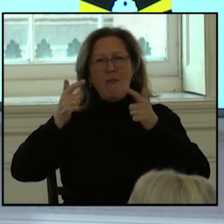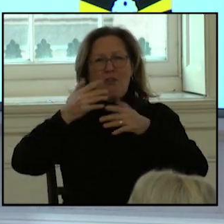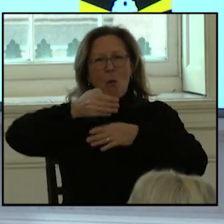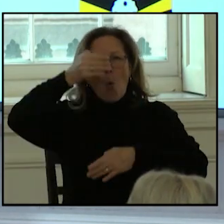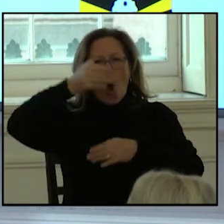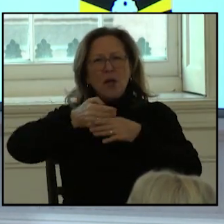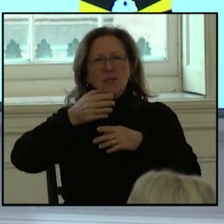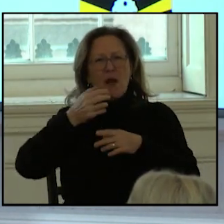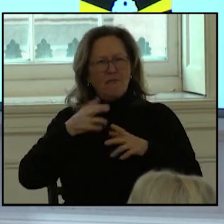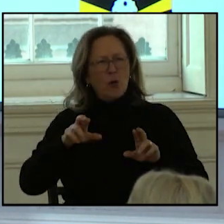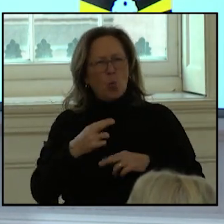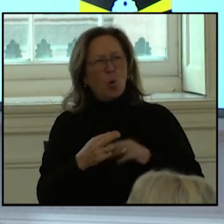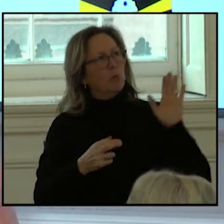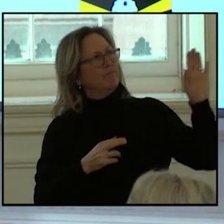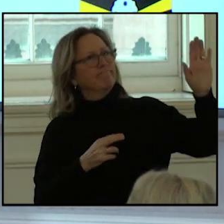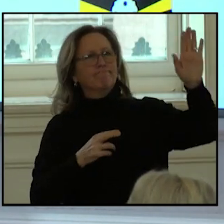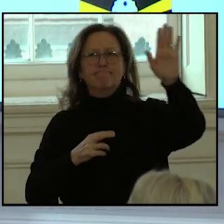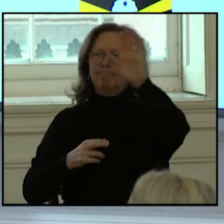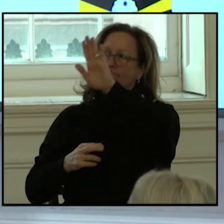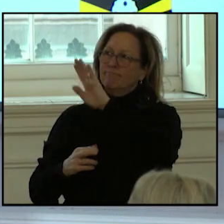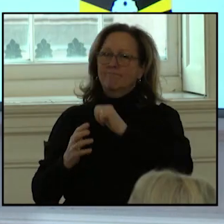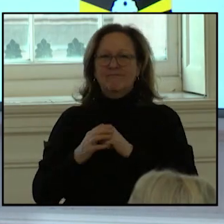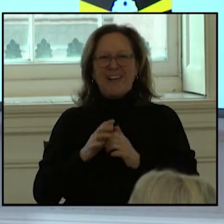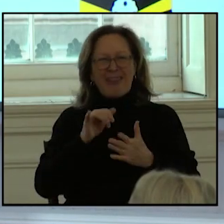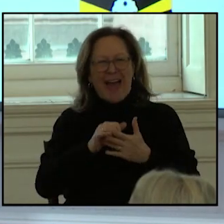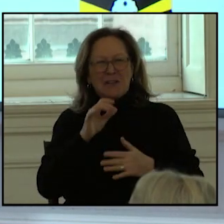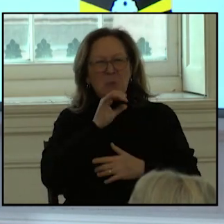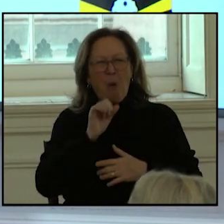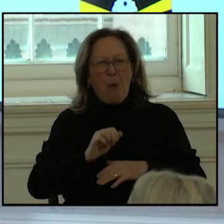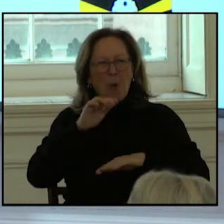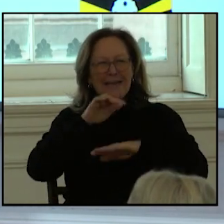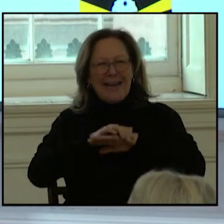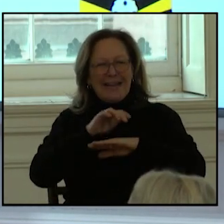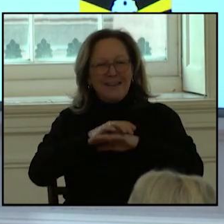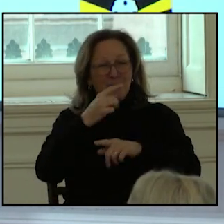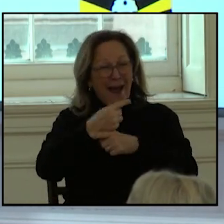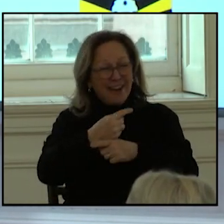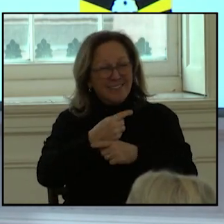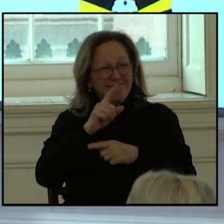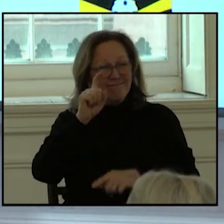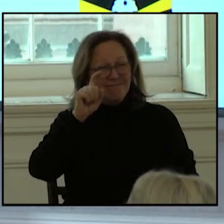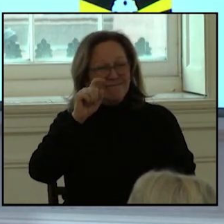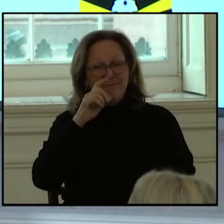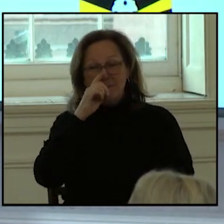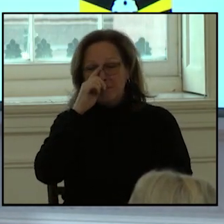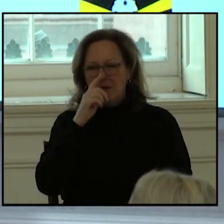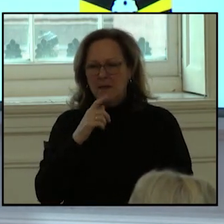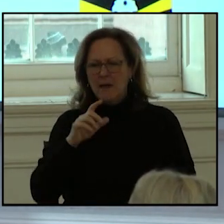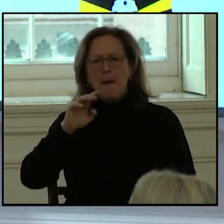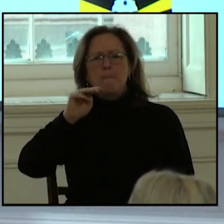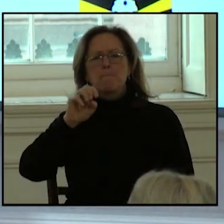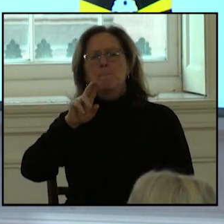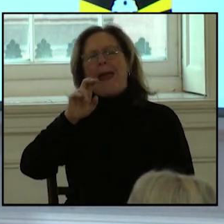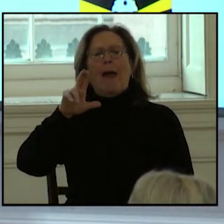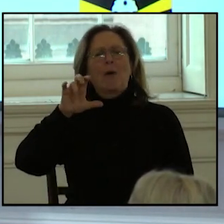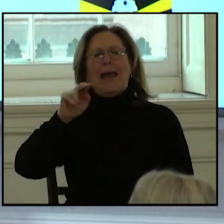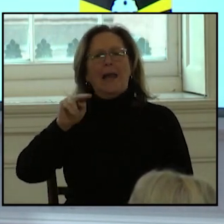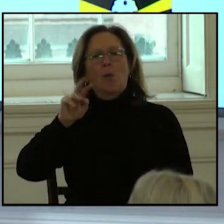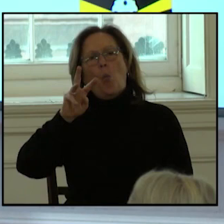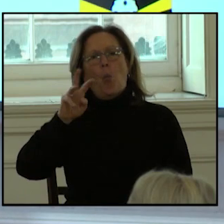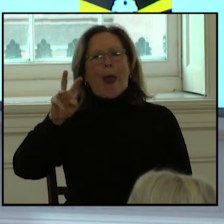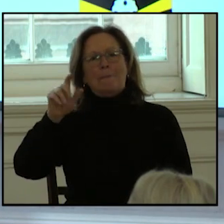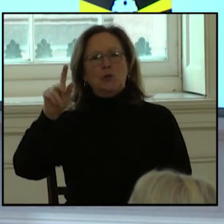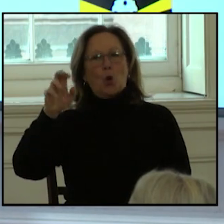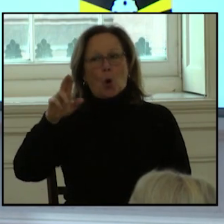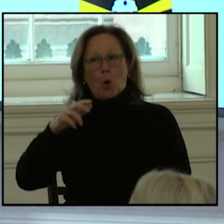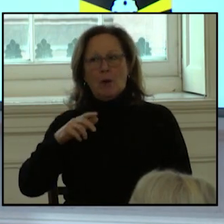room, right? That's like old England, right? Merriam-Webster, the dictionary